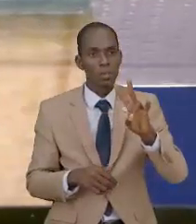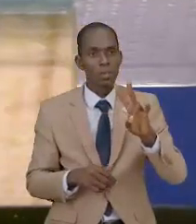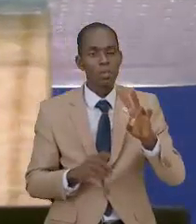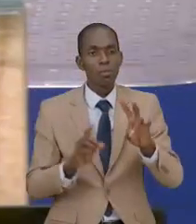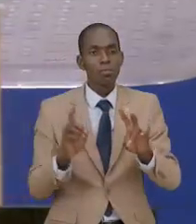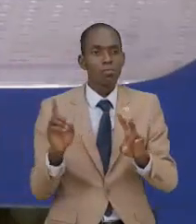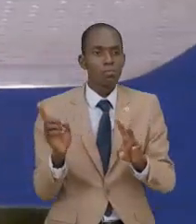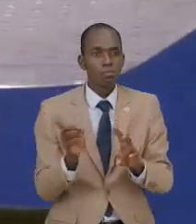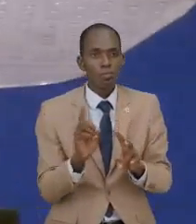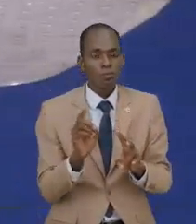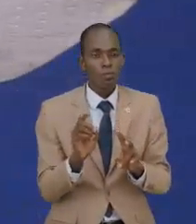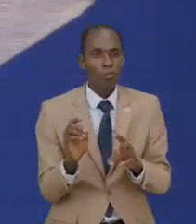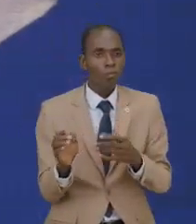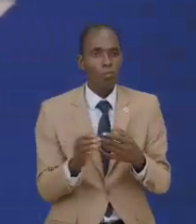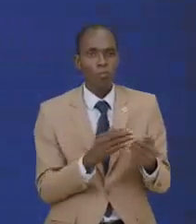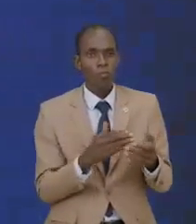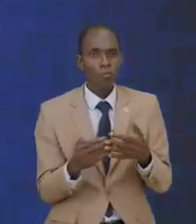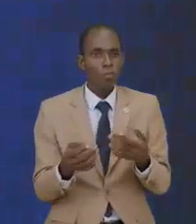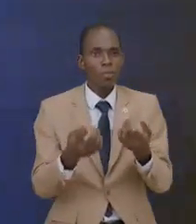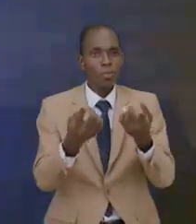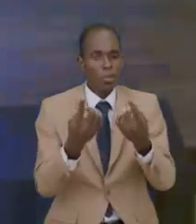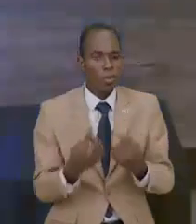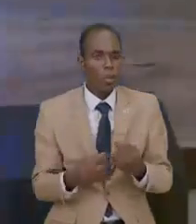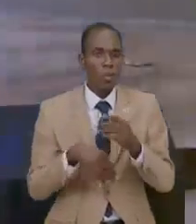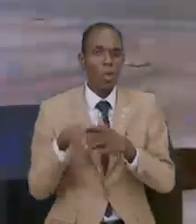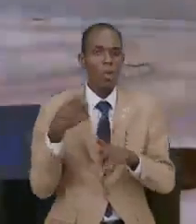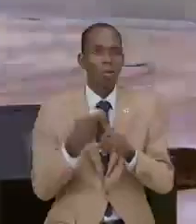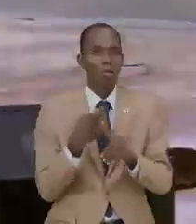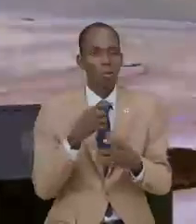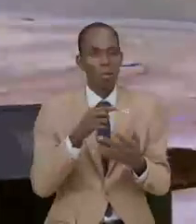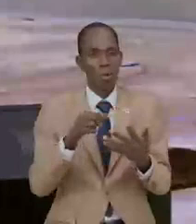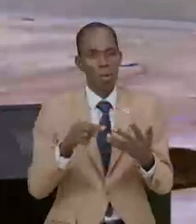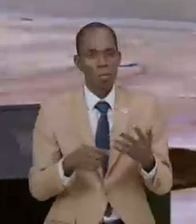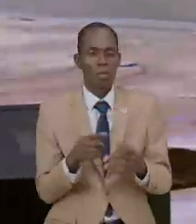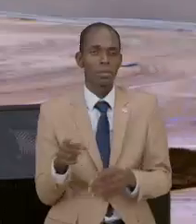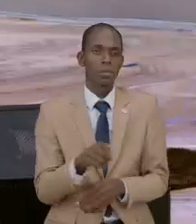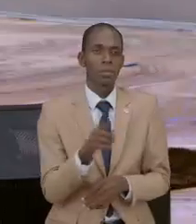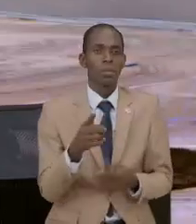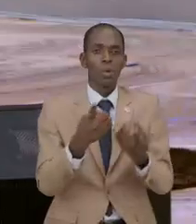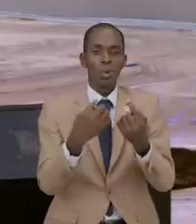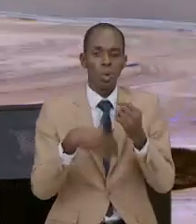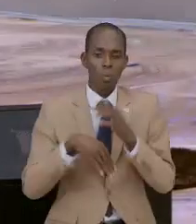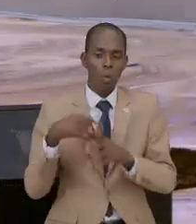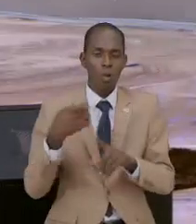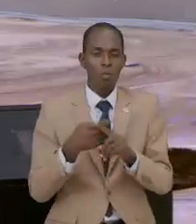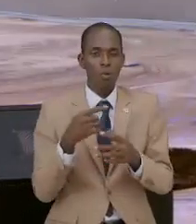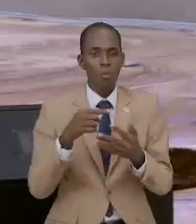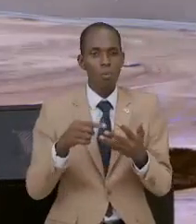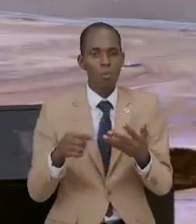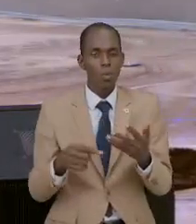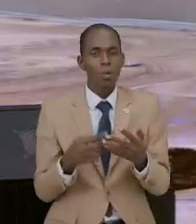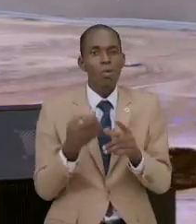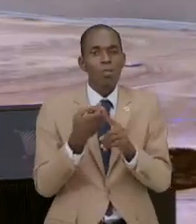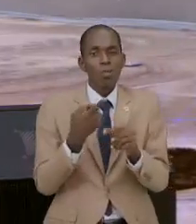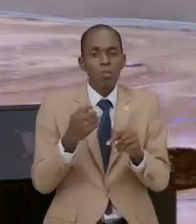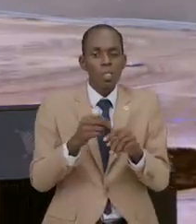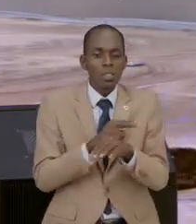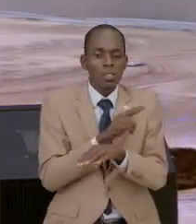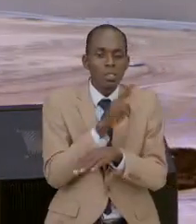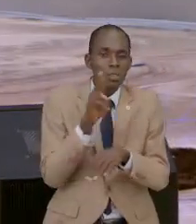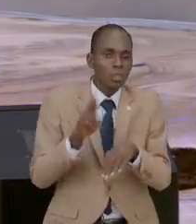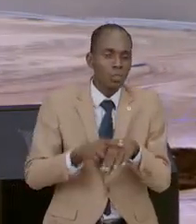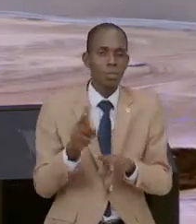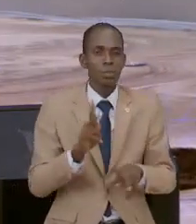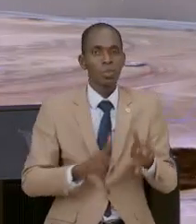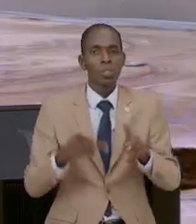come out from among them. Come out from the natural people, the